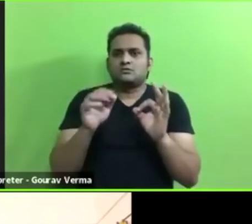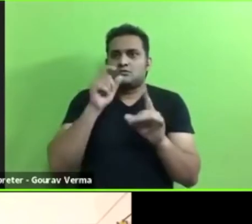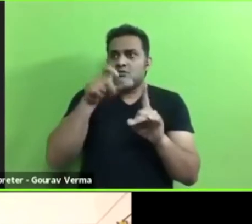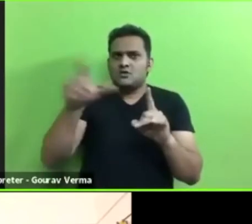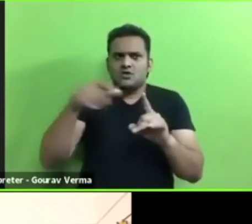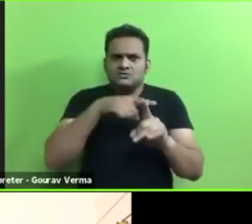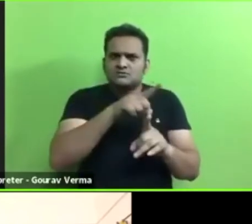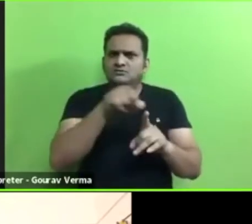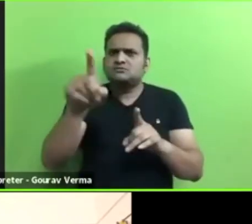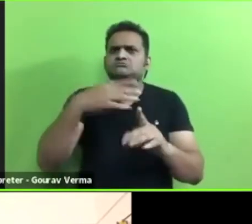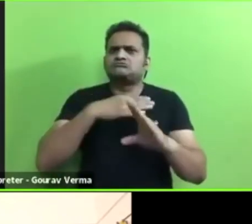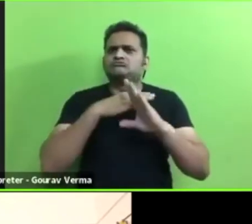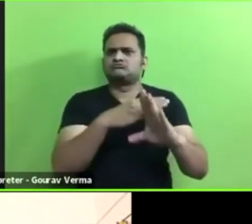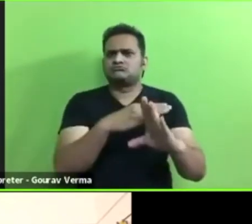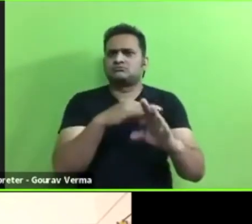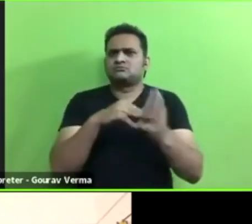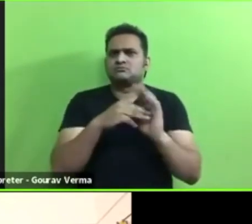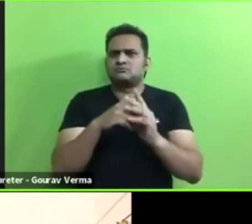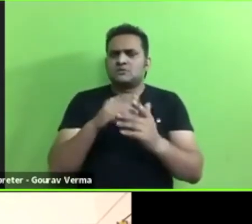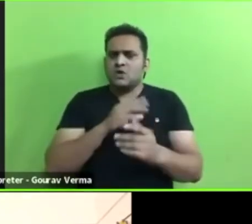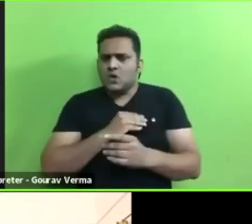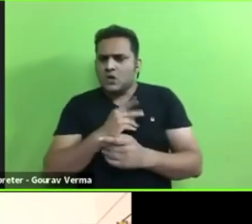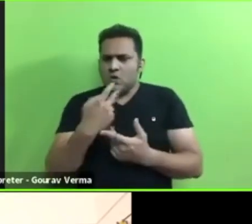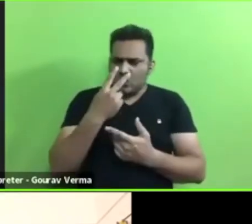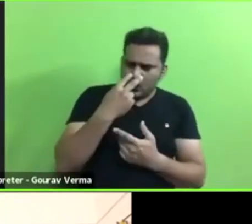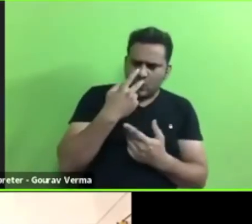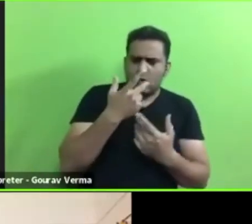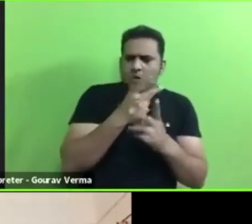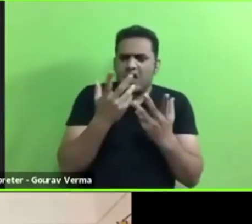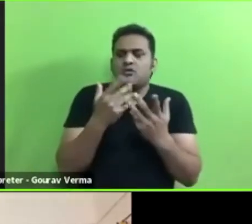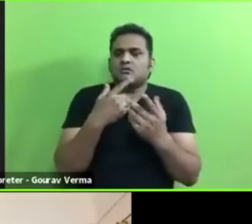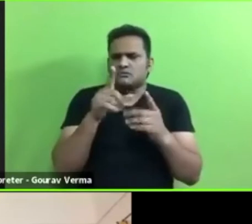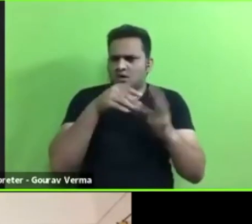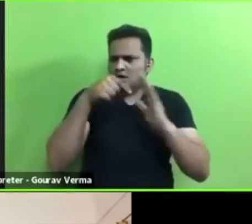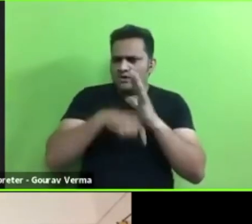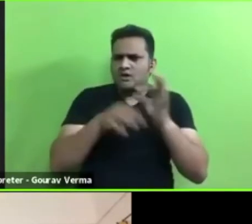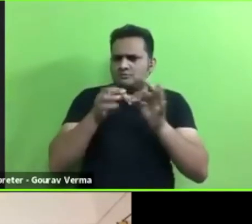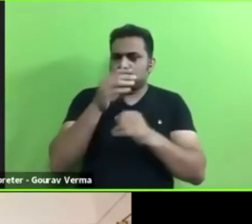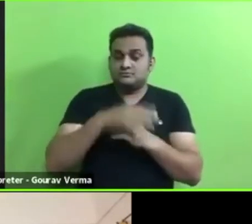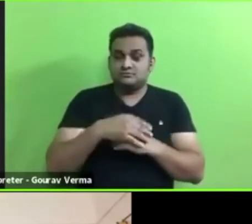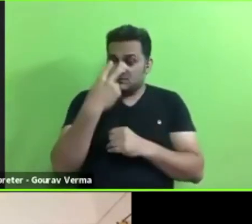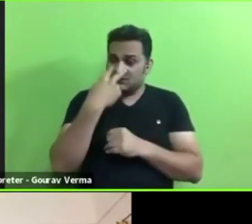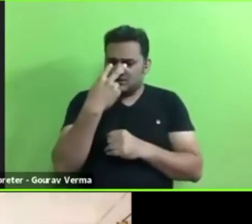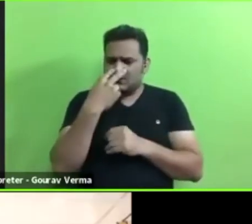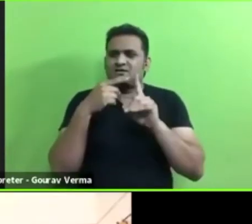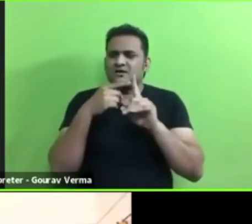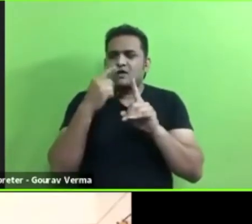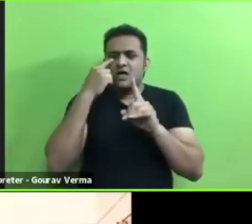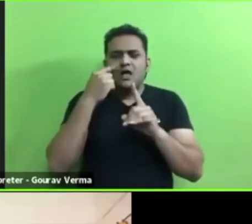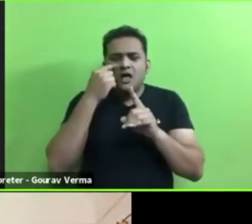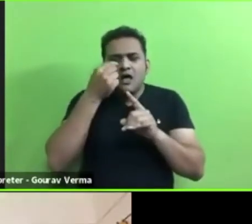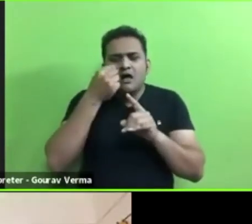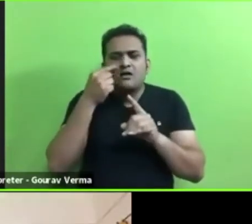self-protection in the carapace of tears and fears. And I'll explain this very briefly. The tears are a representative of private